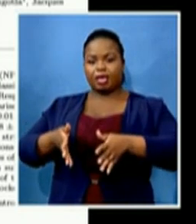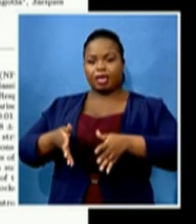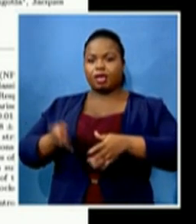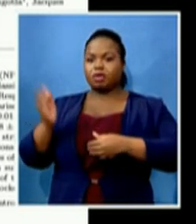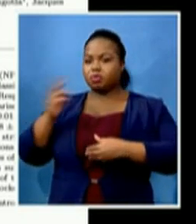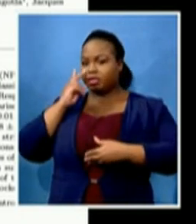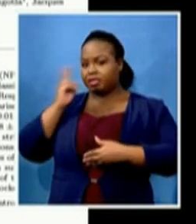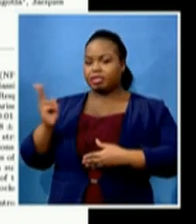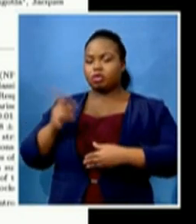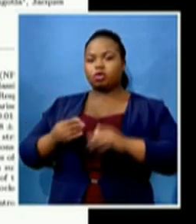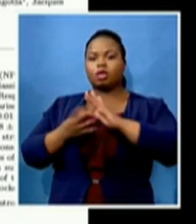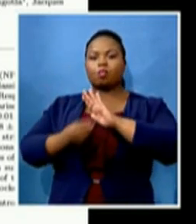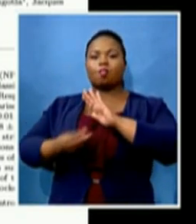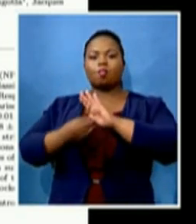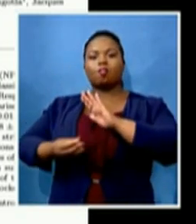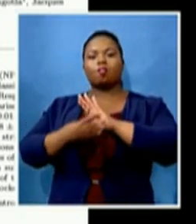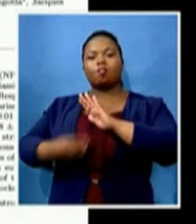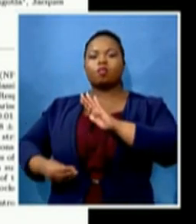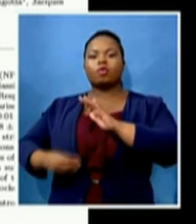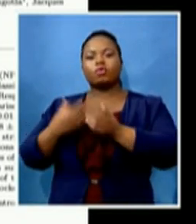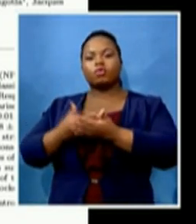can get feedback from people.